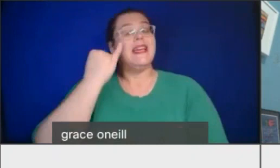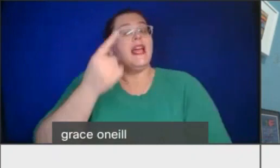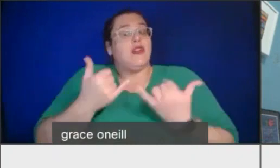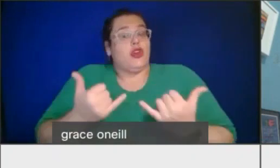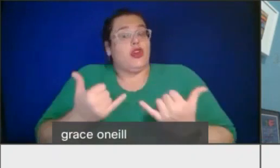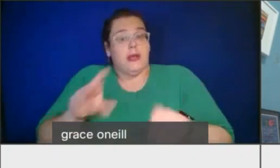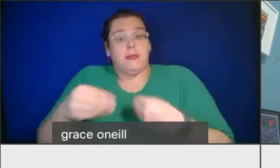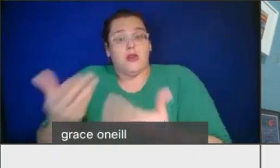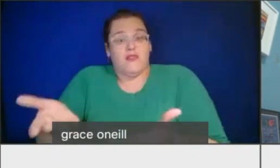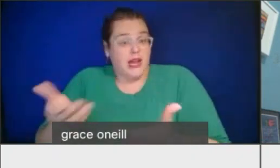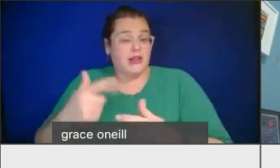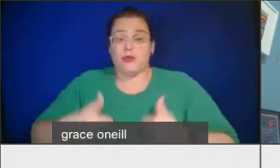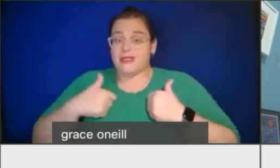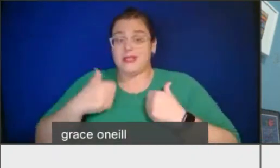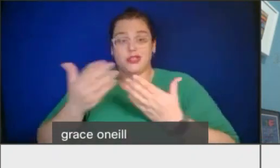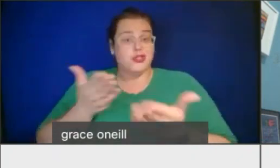have all the rights of